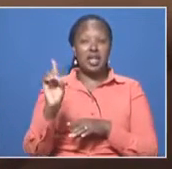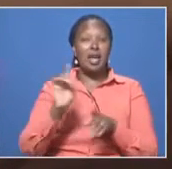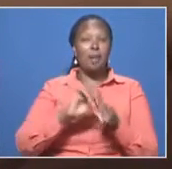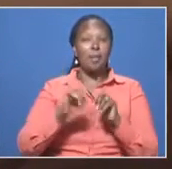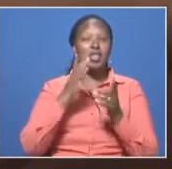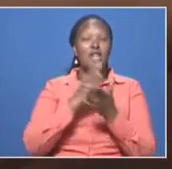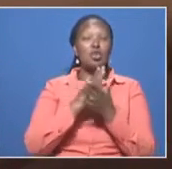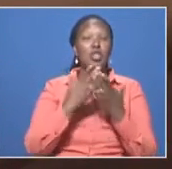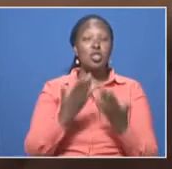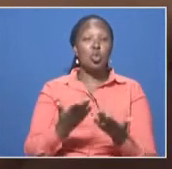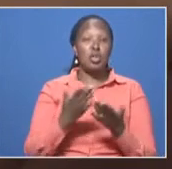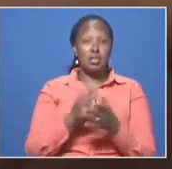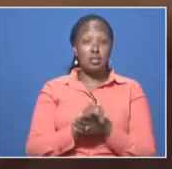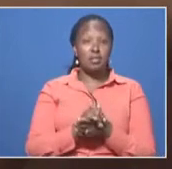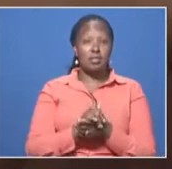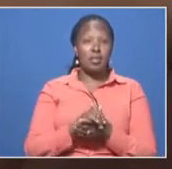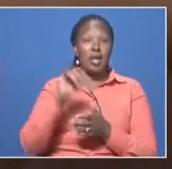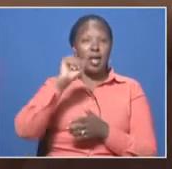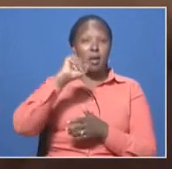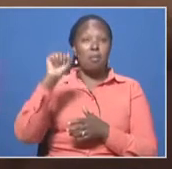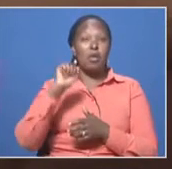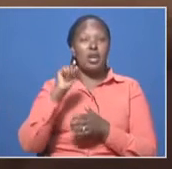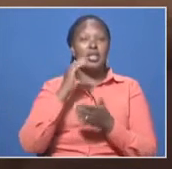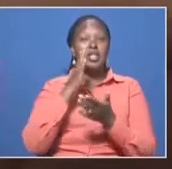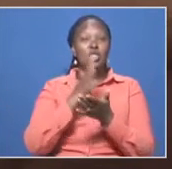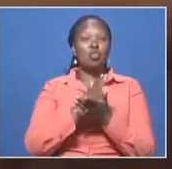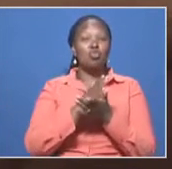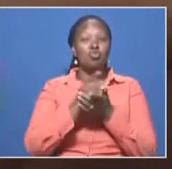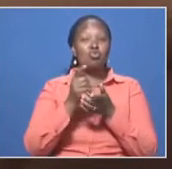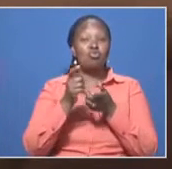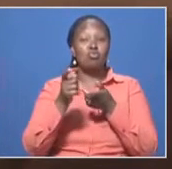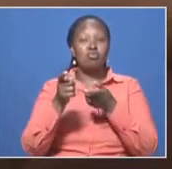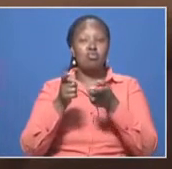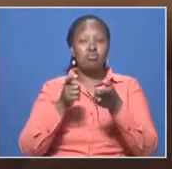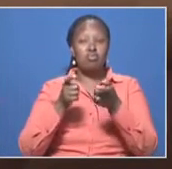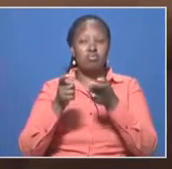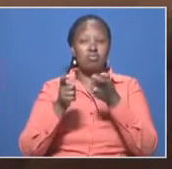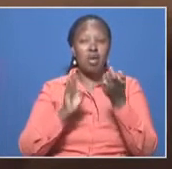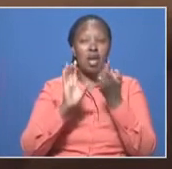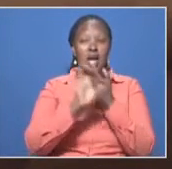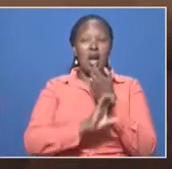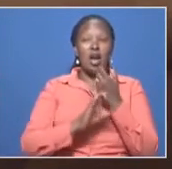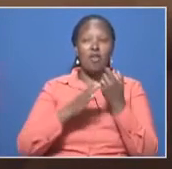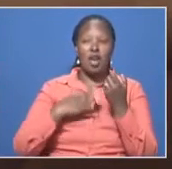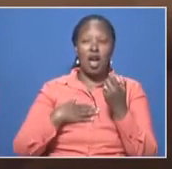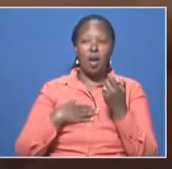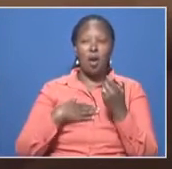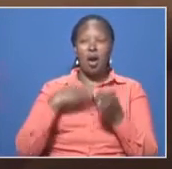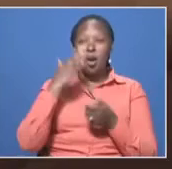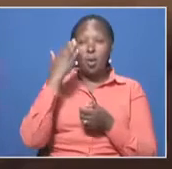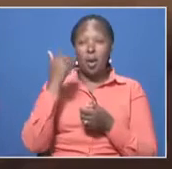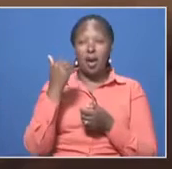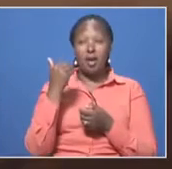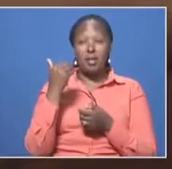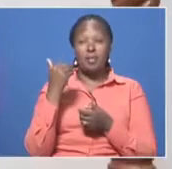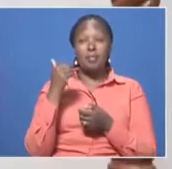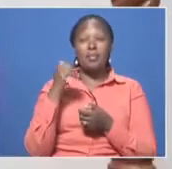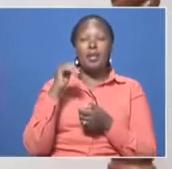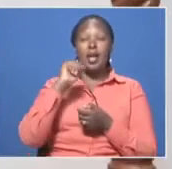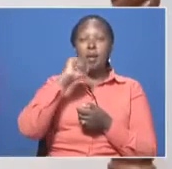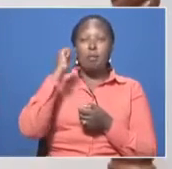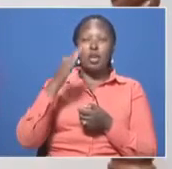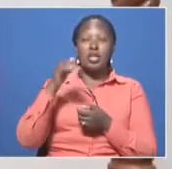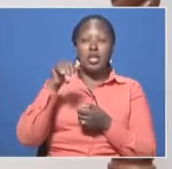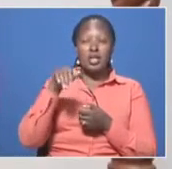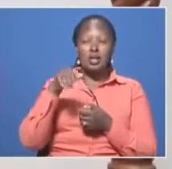of the matter is politics runs our countries, because it's the politicians